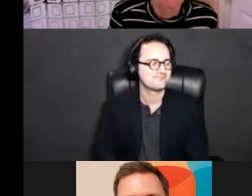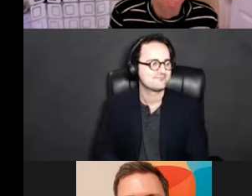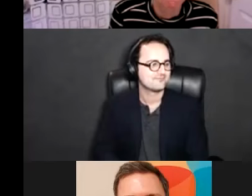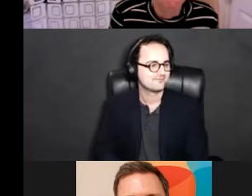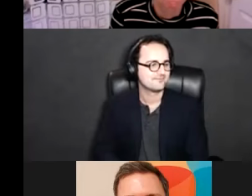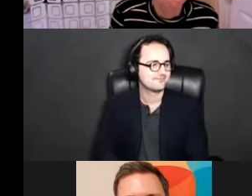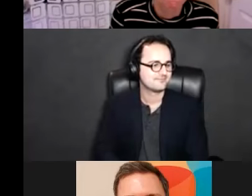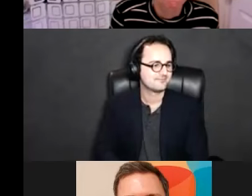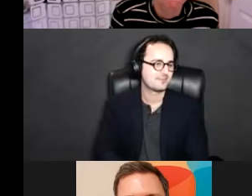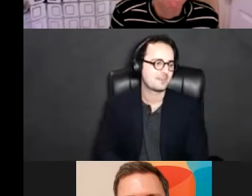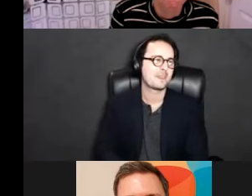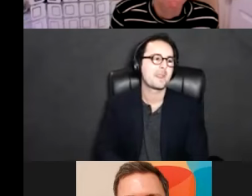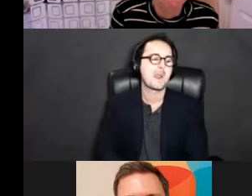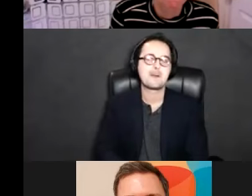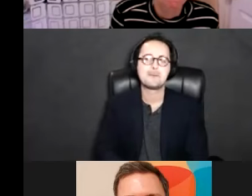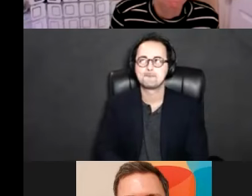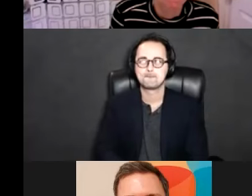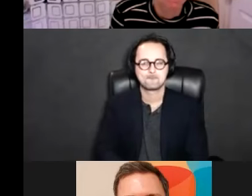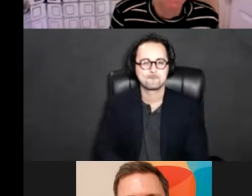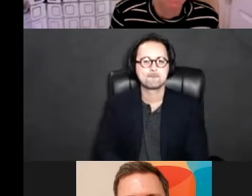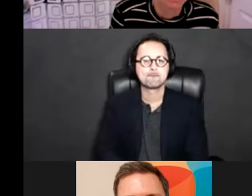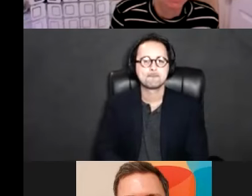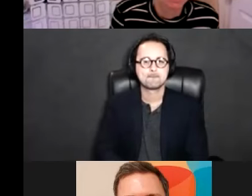Well, okay, this is a good one.